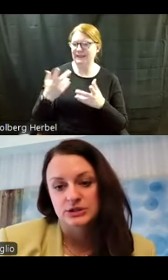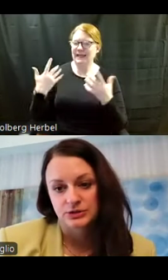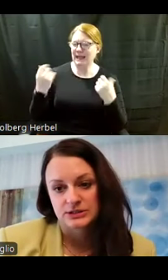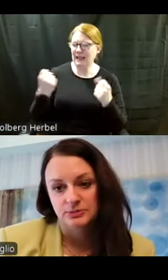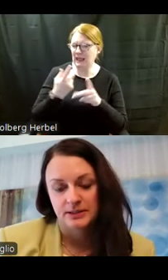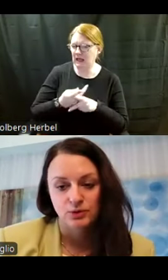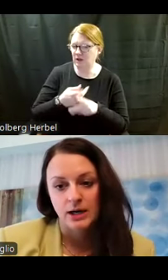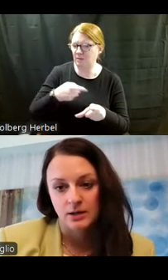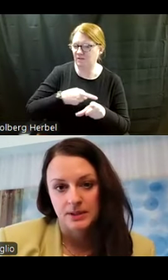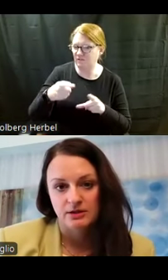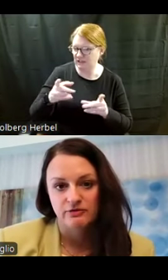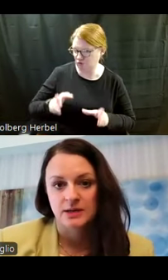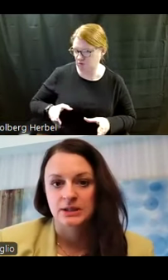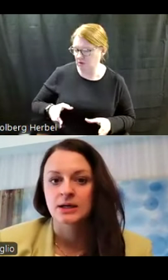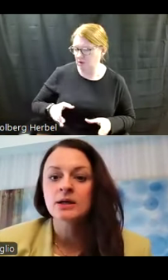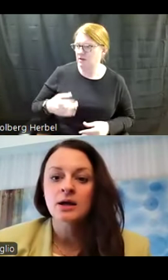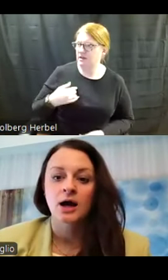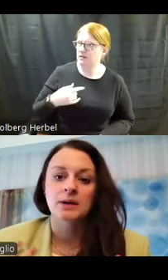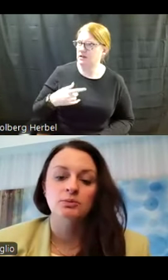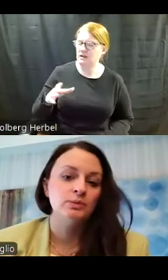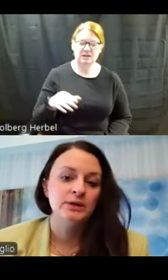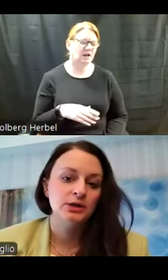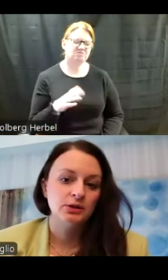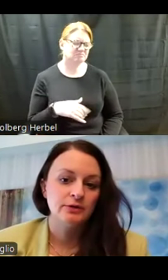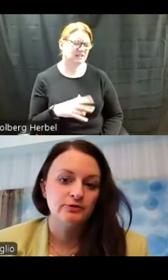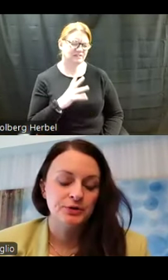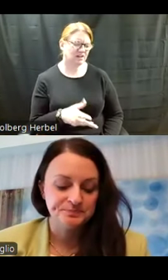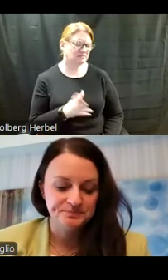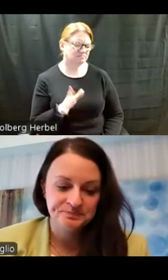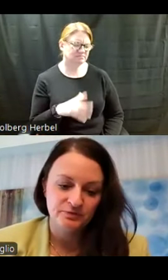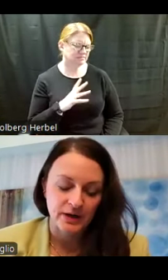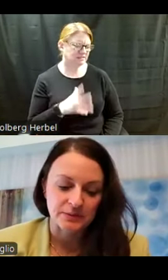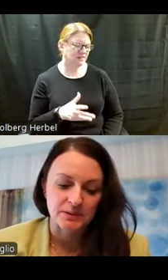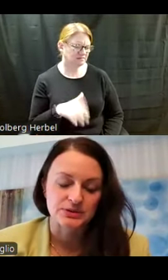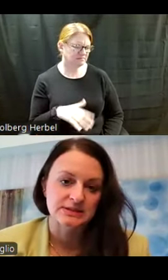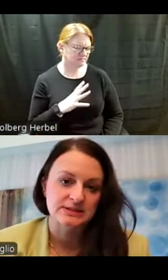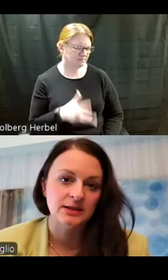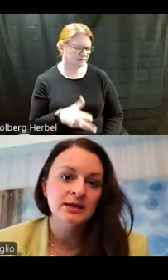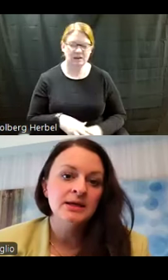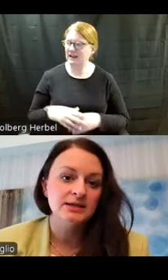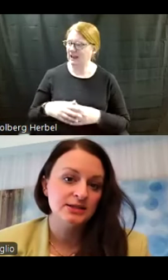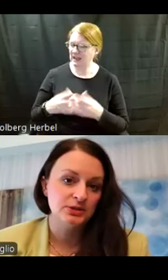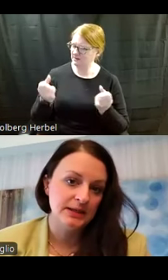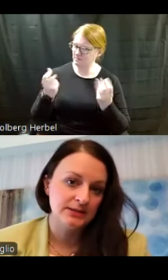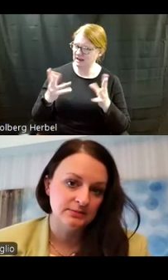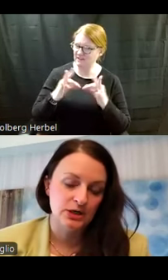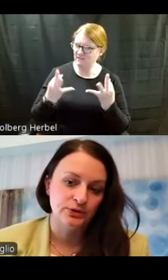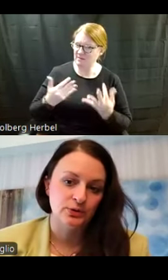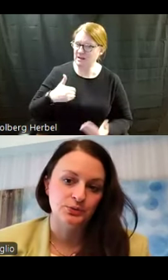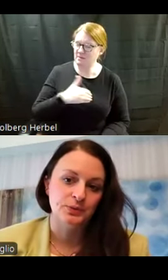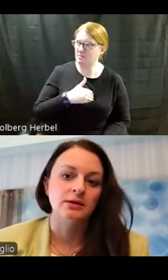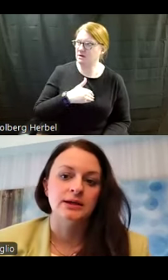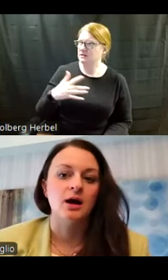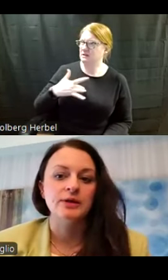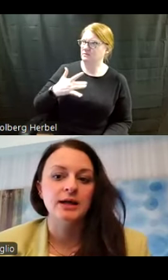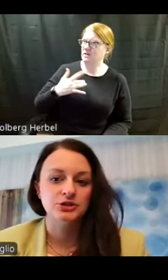health concerns that are being brought up by the family. And what we hear a lot from family members is that it essentially makes them doubt their